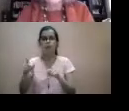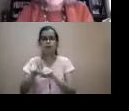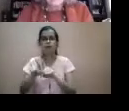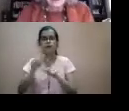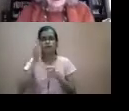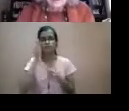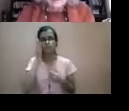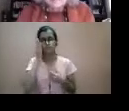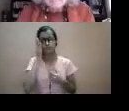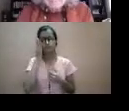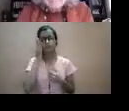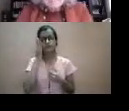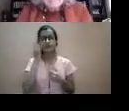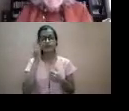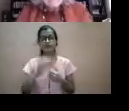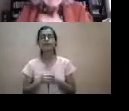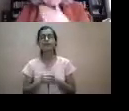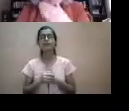the care.